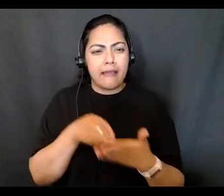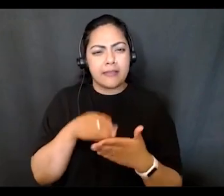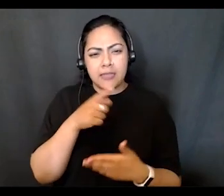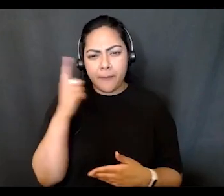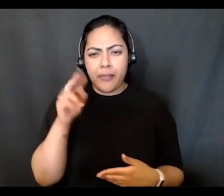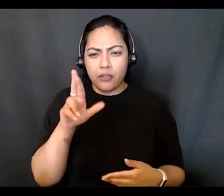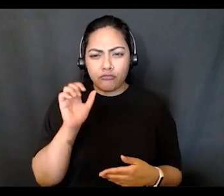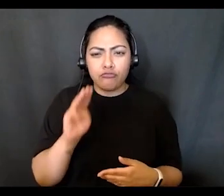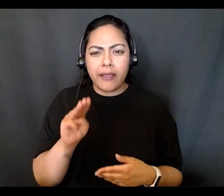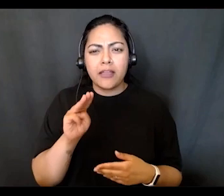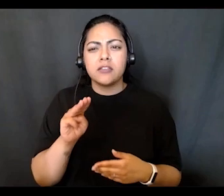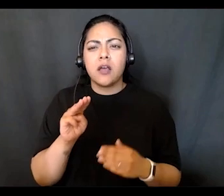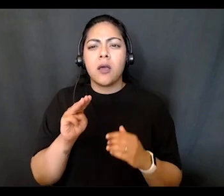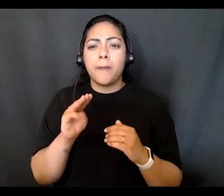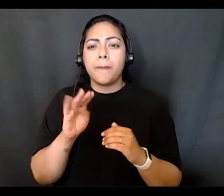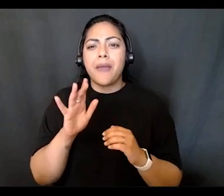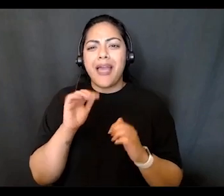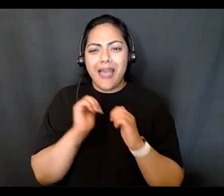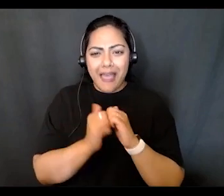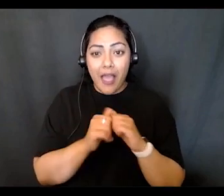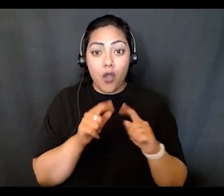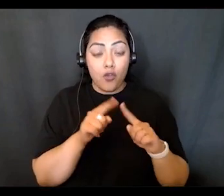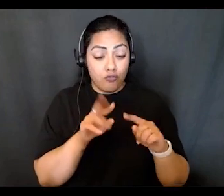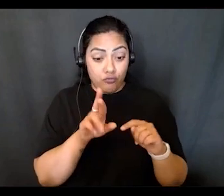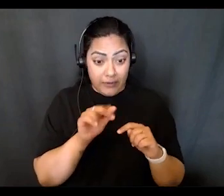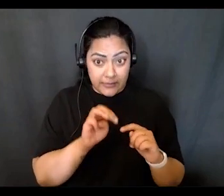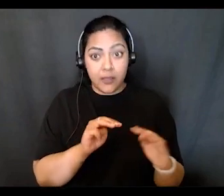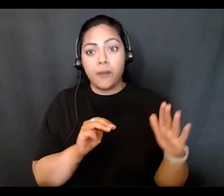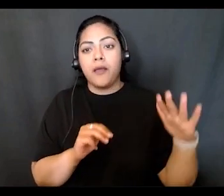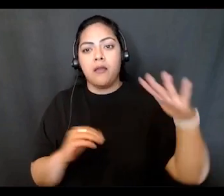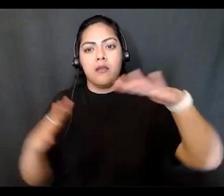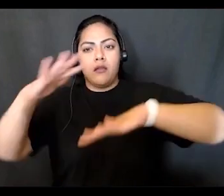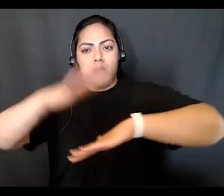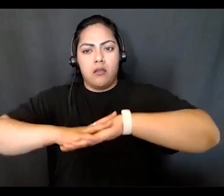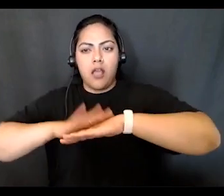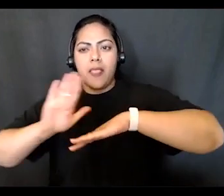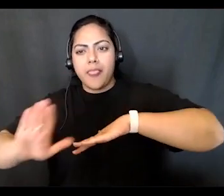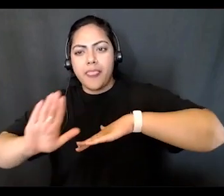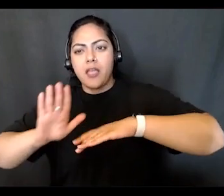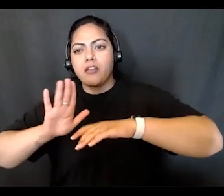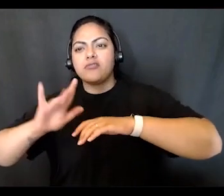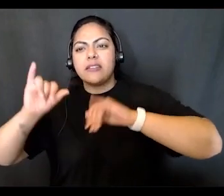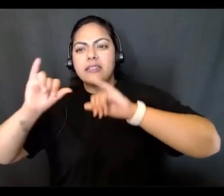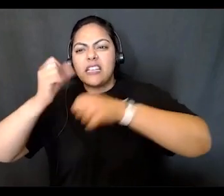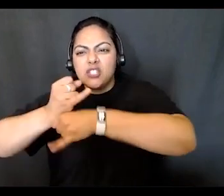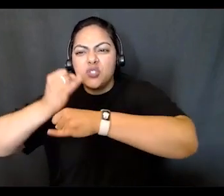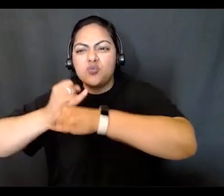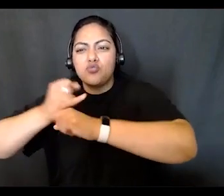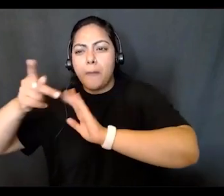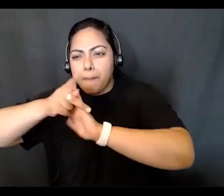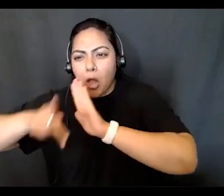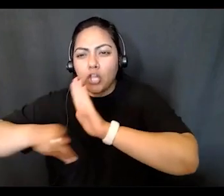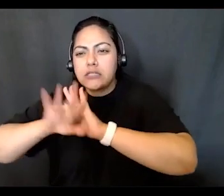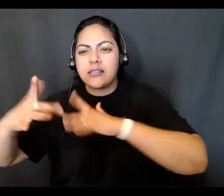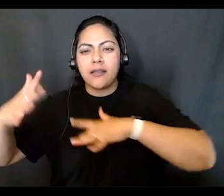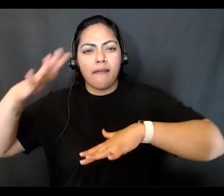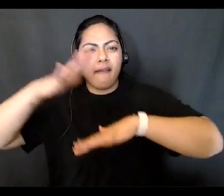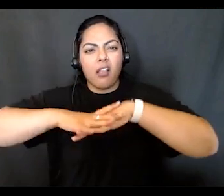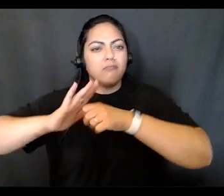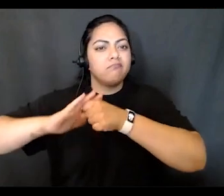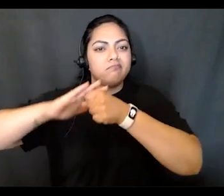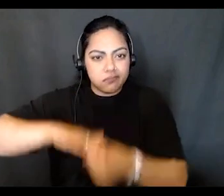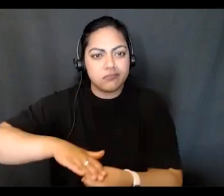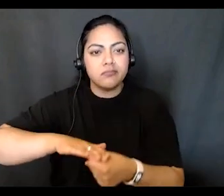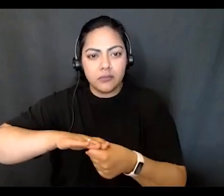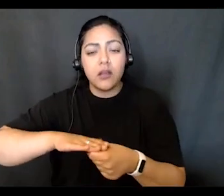intersecting forms of repression are playing out within institutions and policies. The question is how does that impact access to